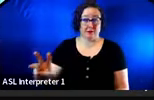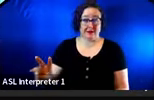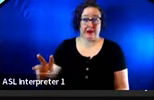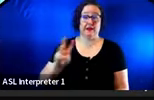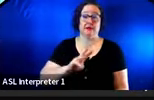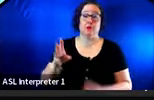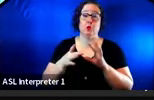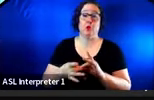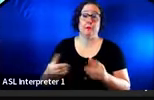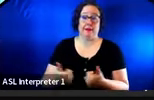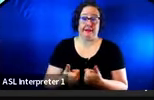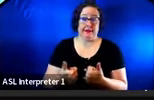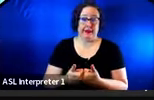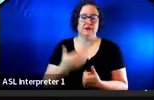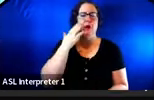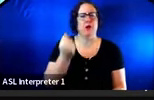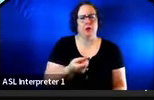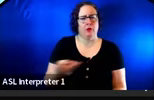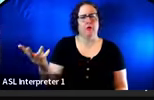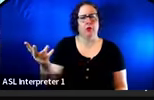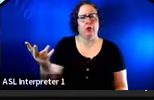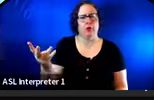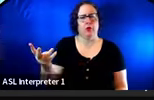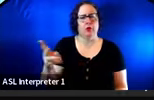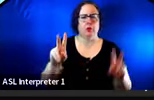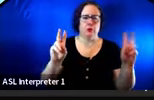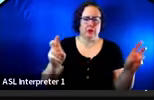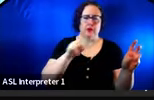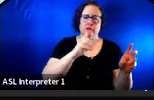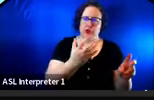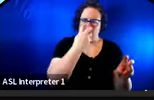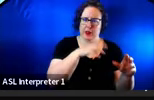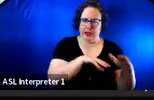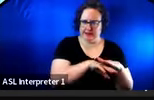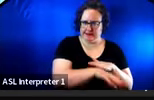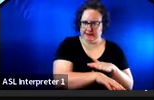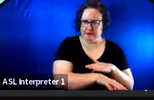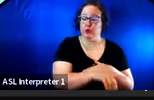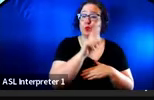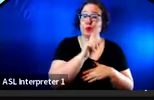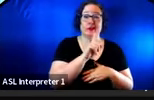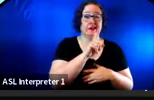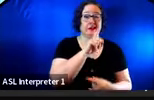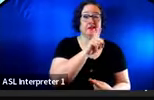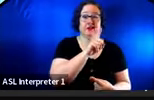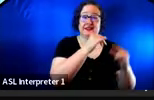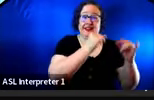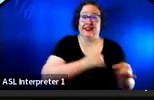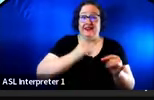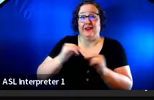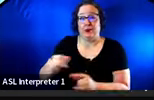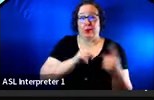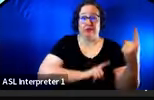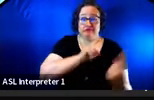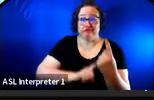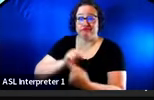games. And of course, we do know of a few titles that are pretty blind accessible, but it really would be a case-by-case basis of